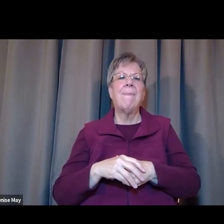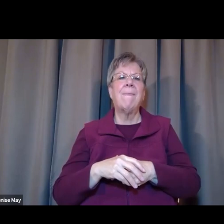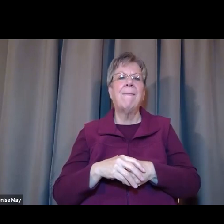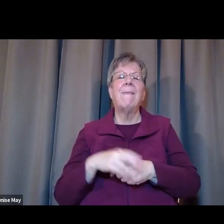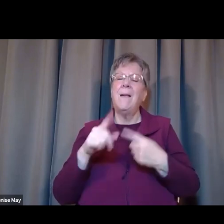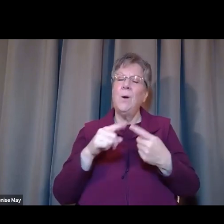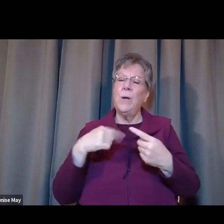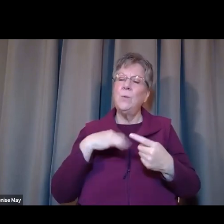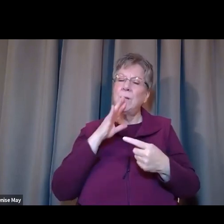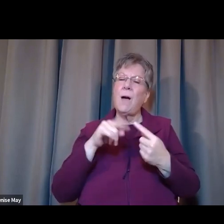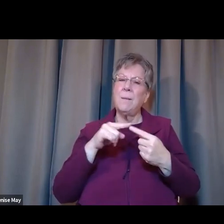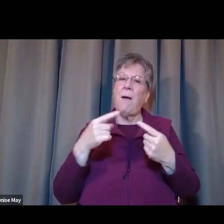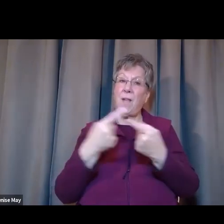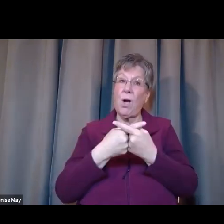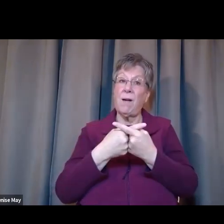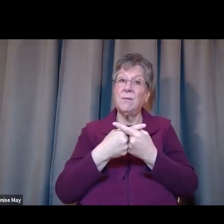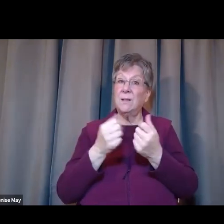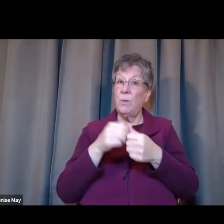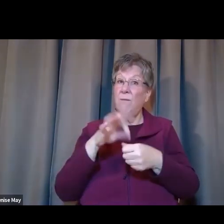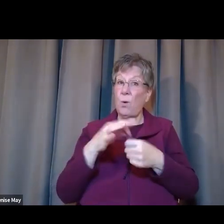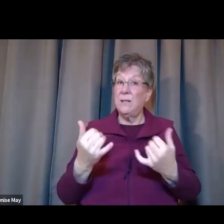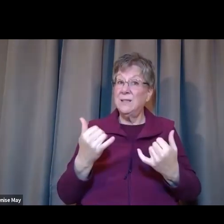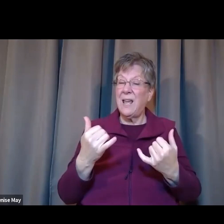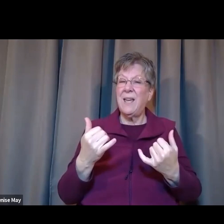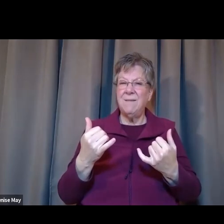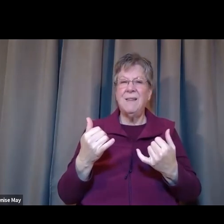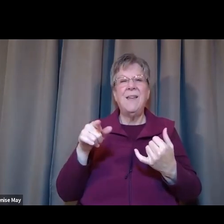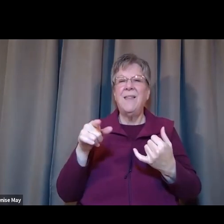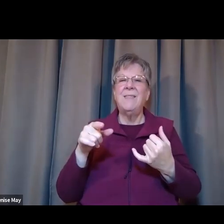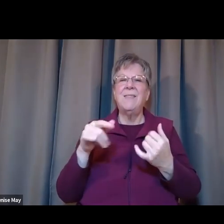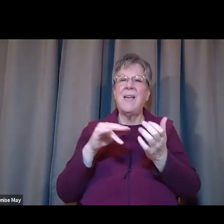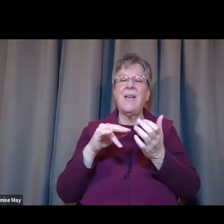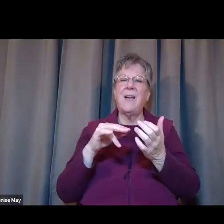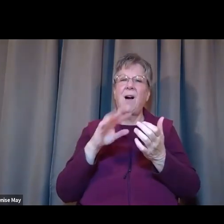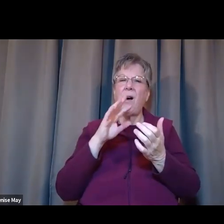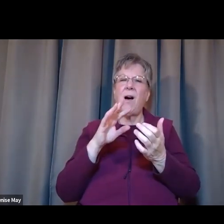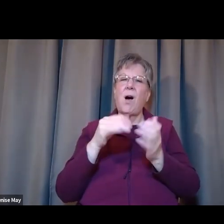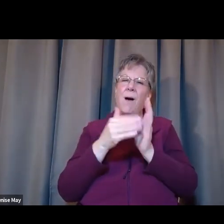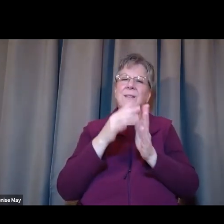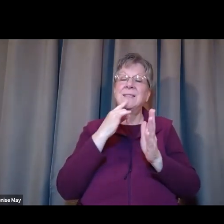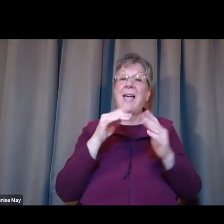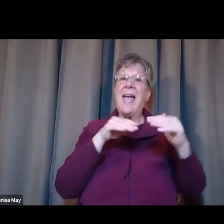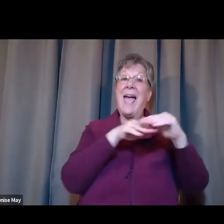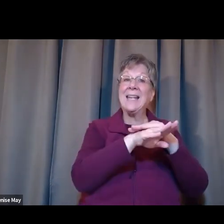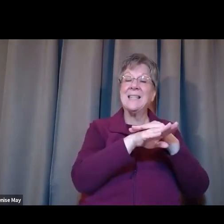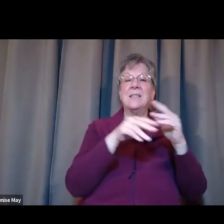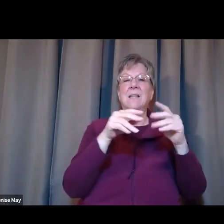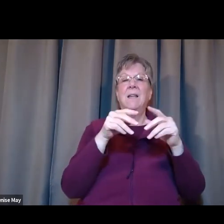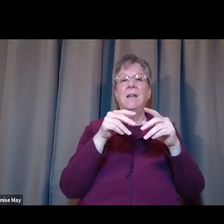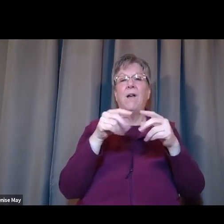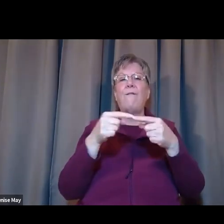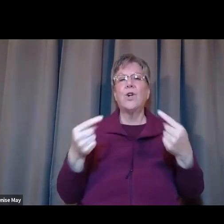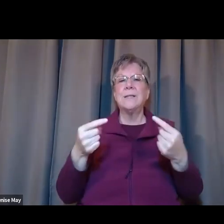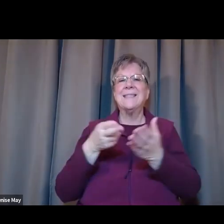When we talk about the conflict over voting today, it's often simplified into this idea of access versus integrity. And the simplification is that progressives